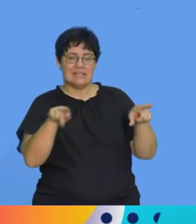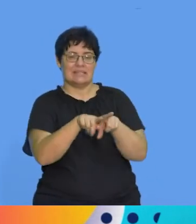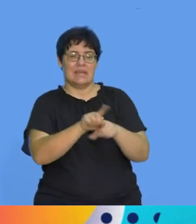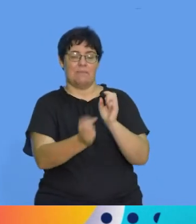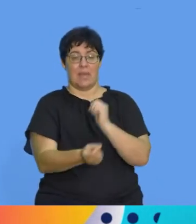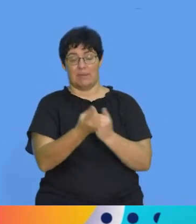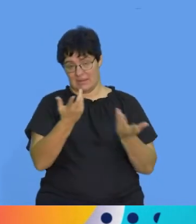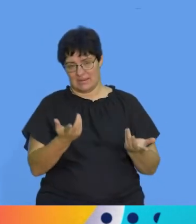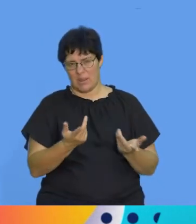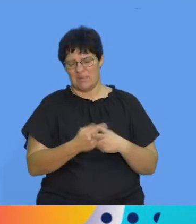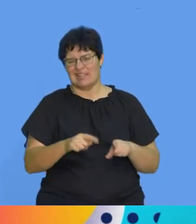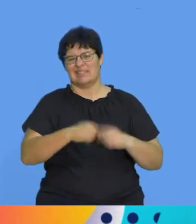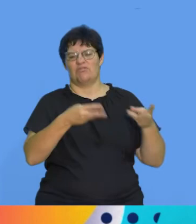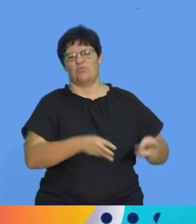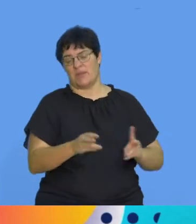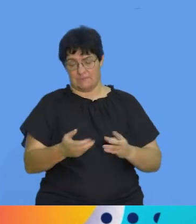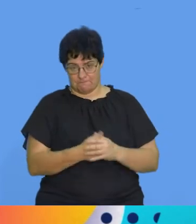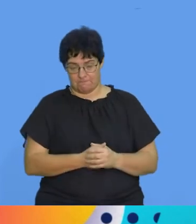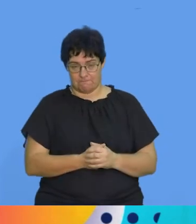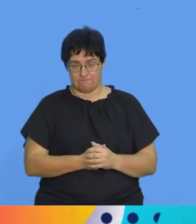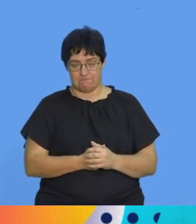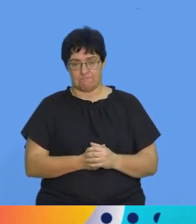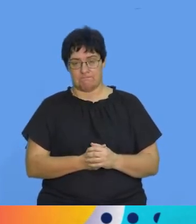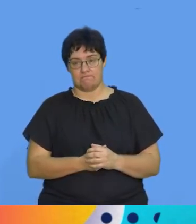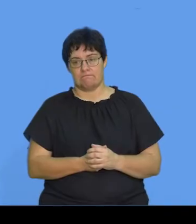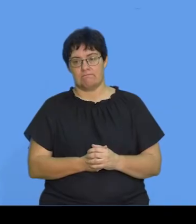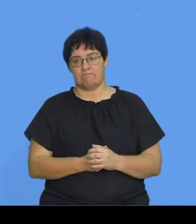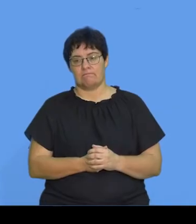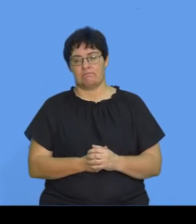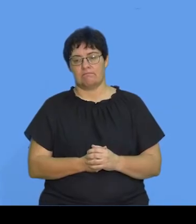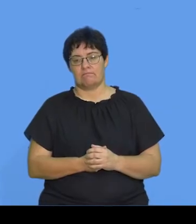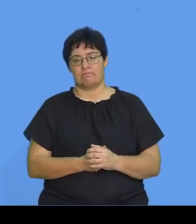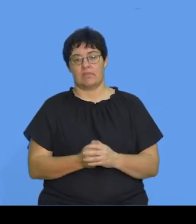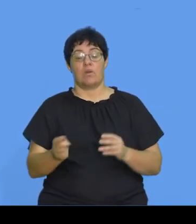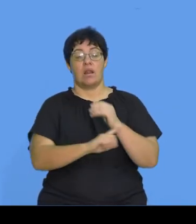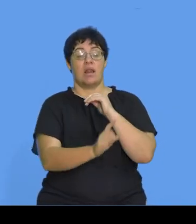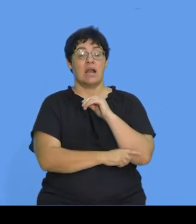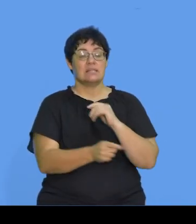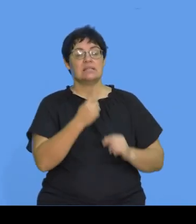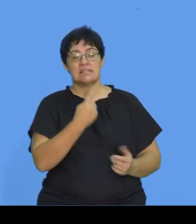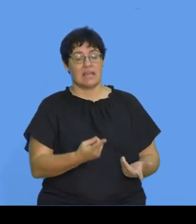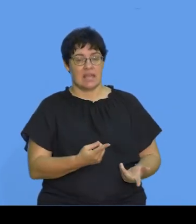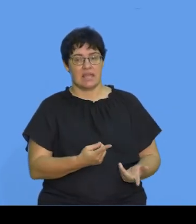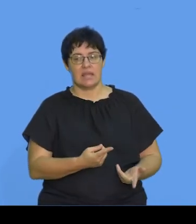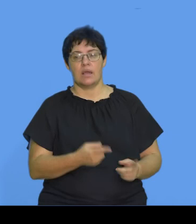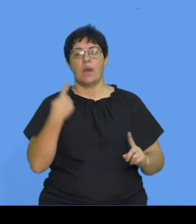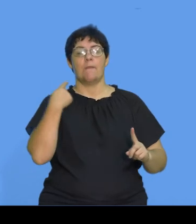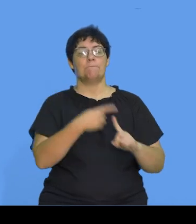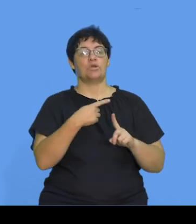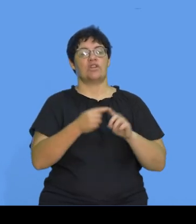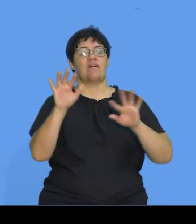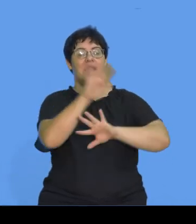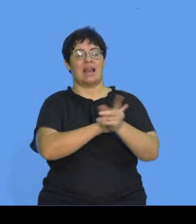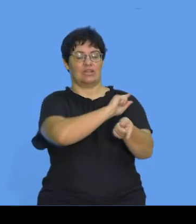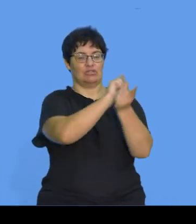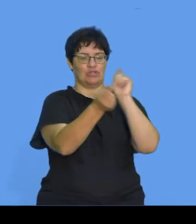same thing is going to happen. It's just a different way in which we can use it. Right, now the last one. It says, give the